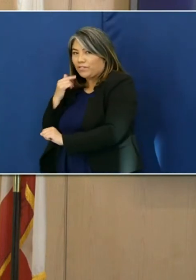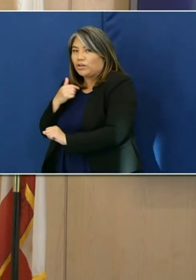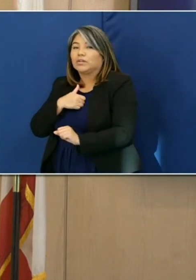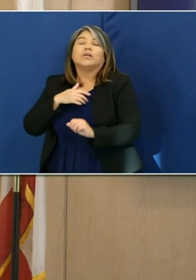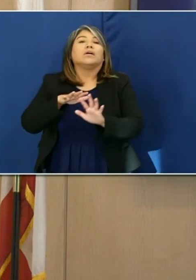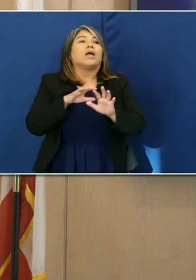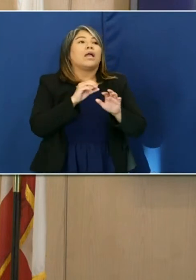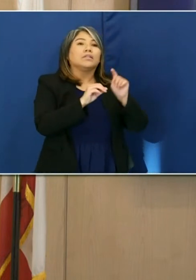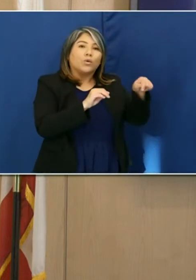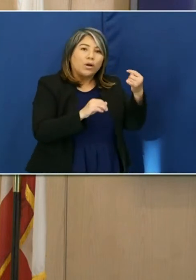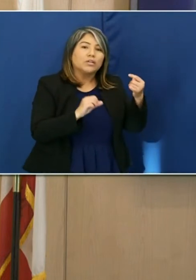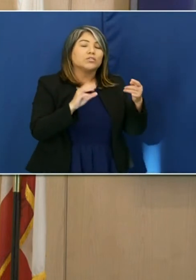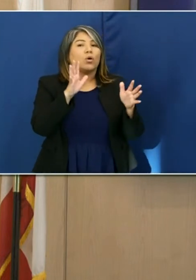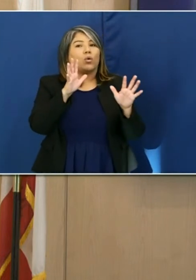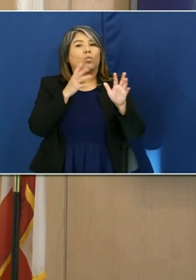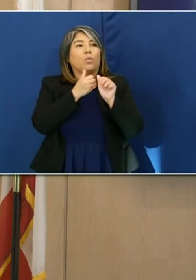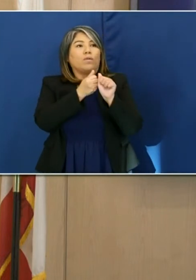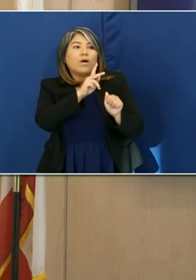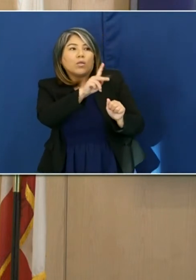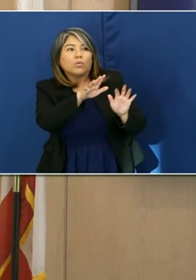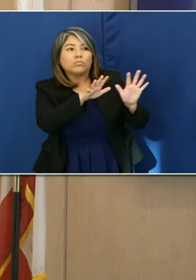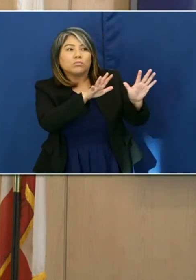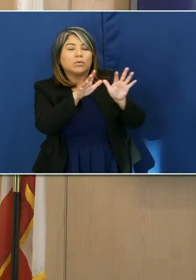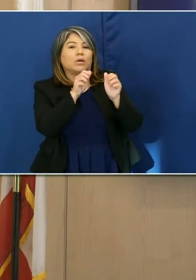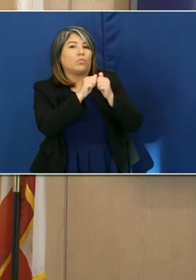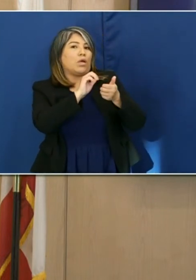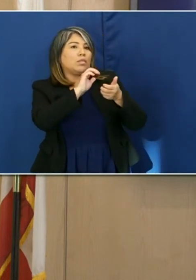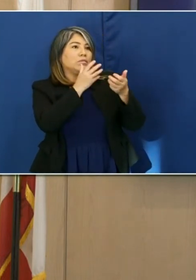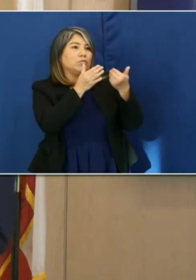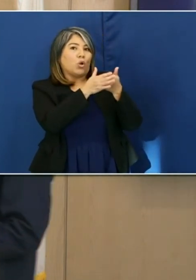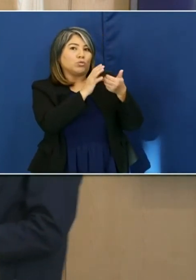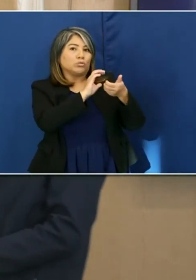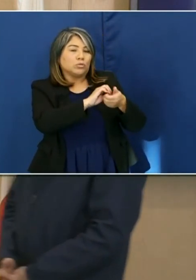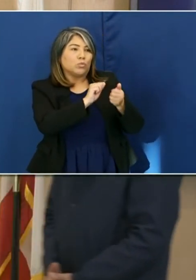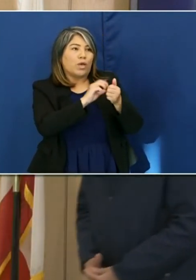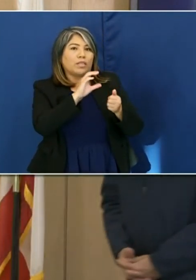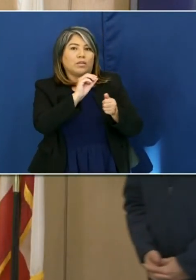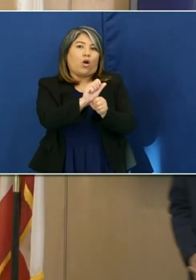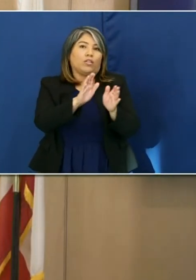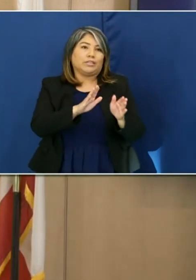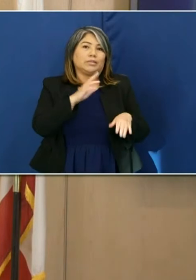for, and in fact, our follow-through with close collaboration with our colleagues in Mexico.